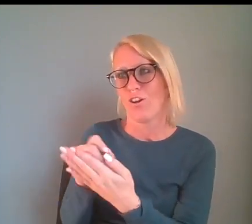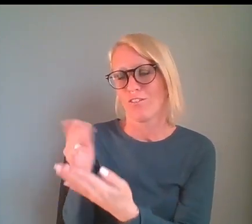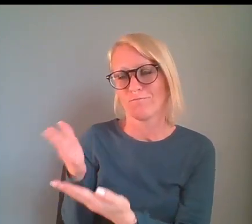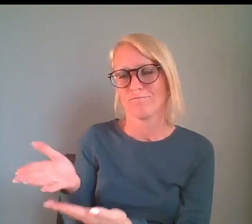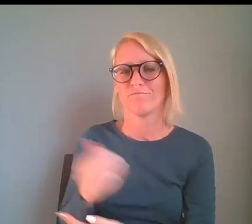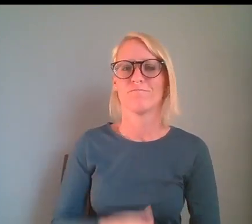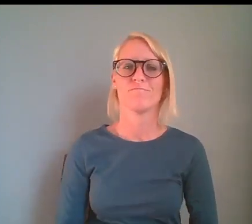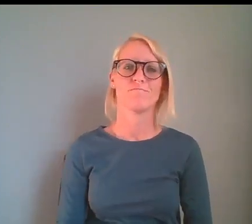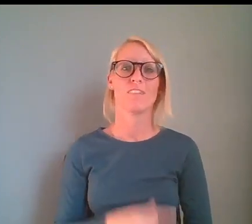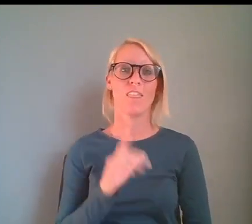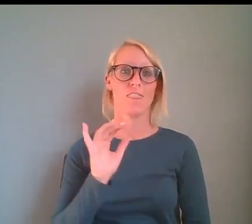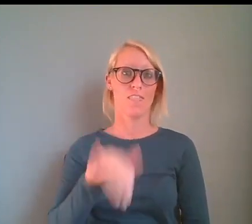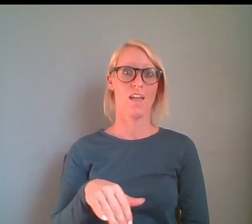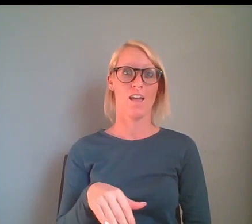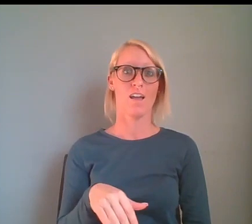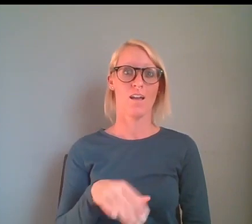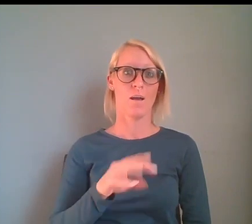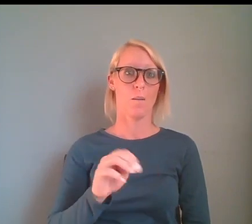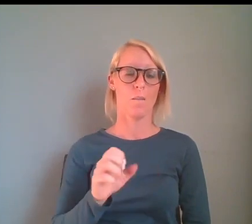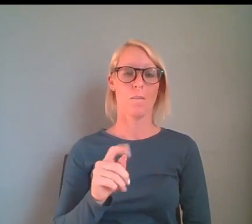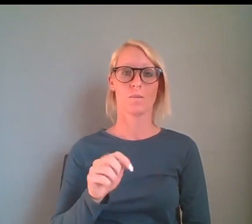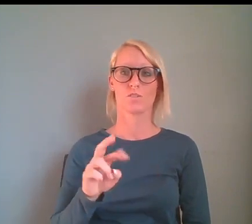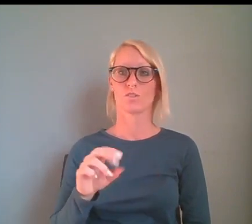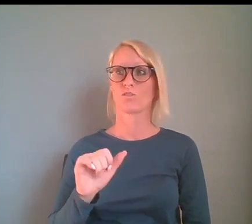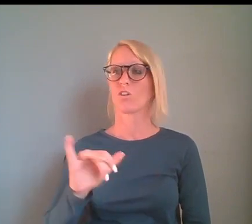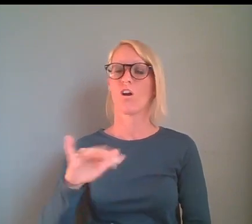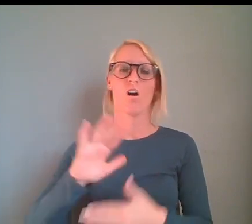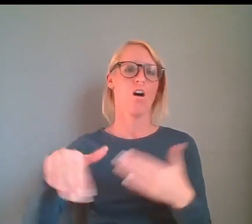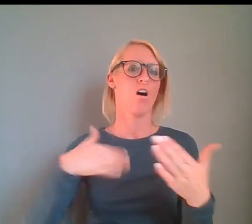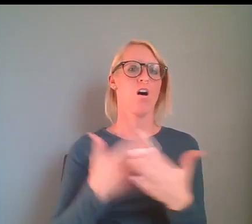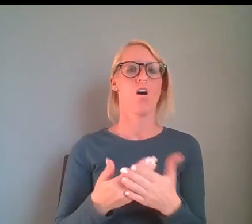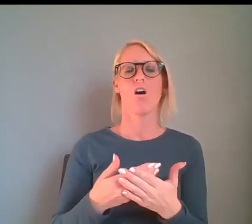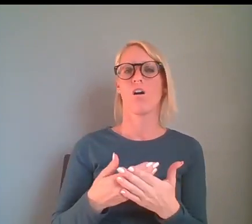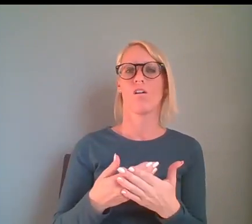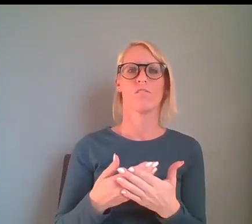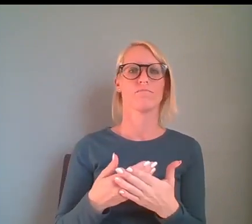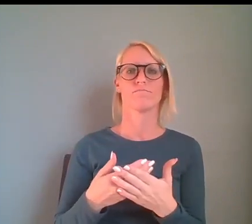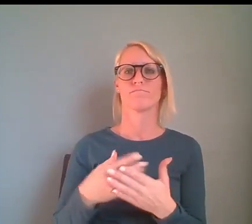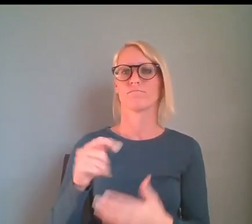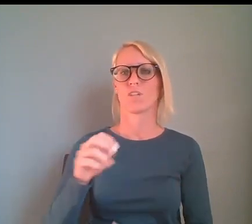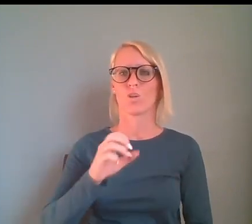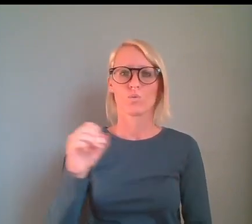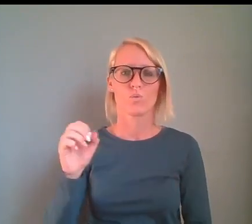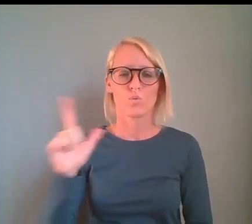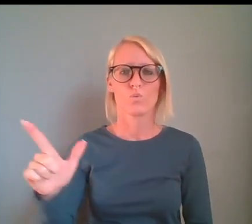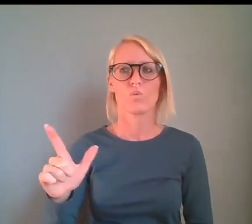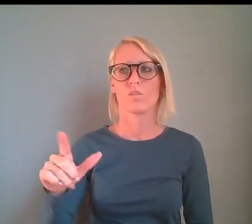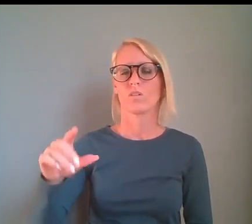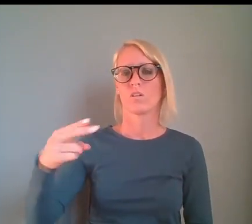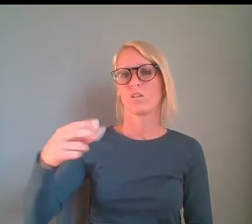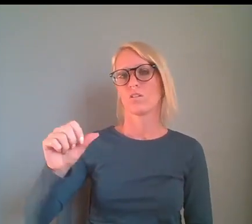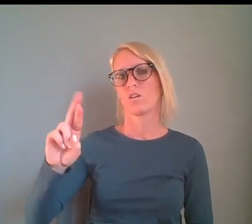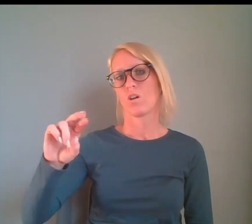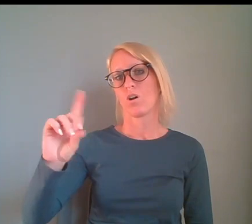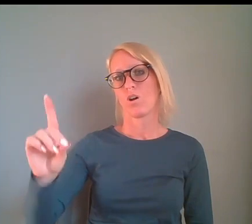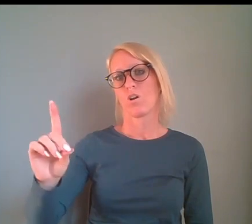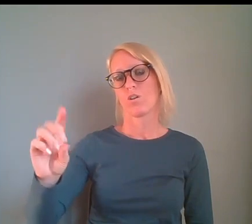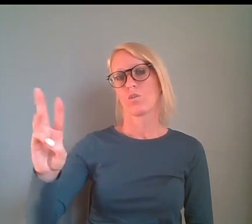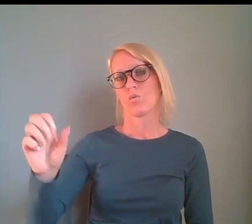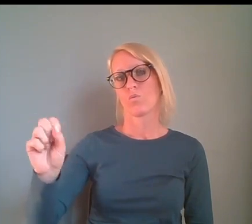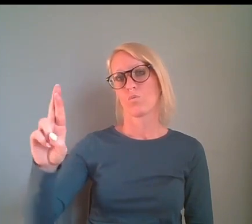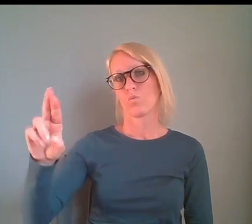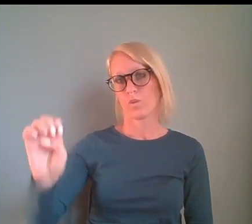it's a material that's in every hardware store. In fact, everything we're doing tonight is stuff that you can pick up at the hardware